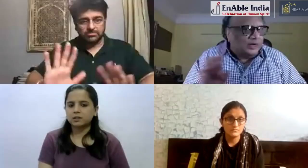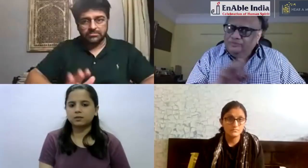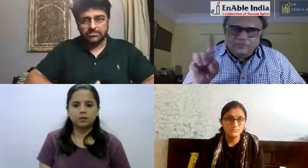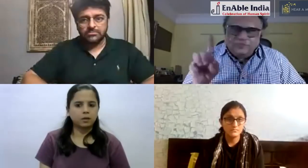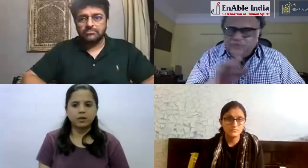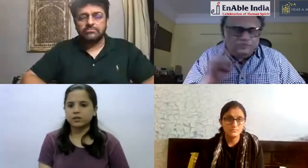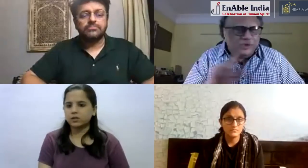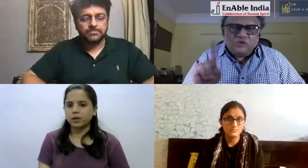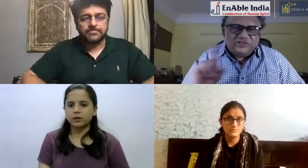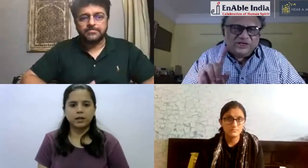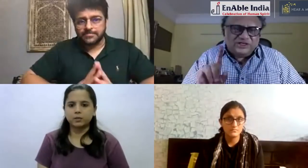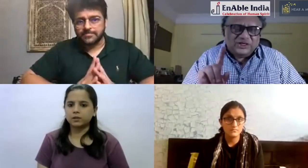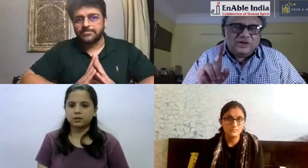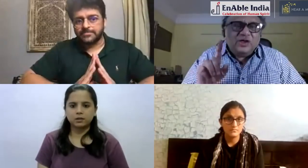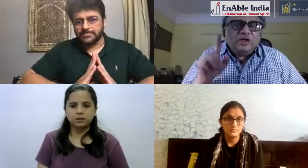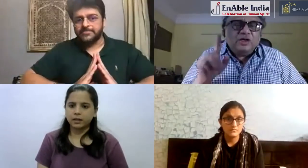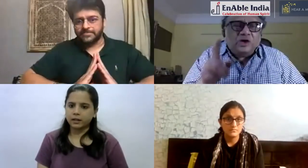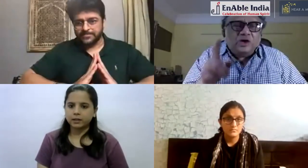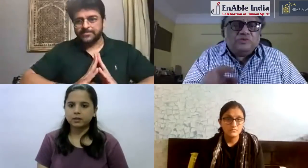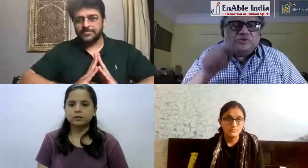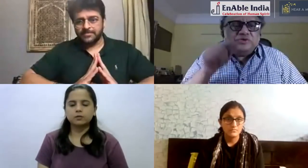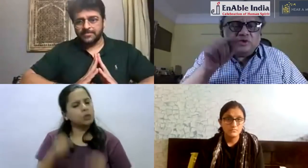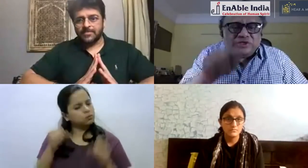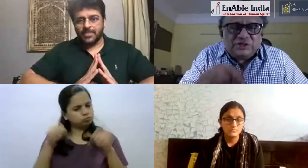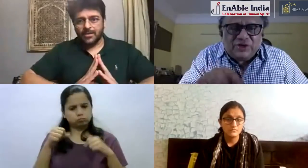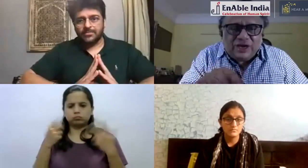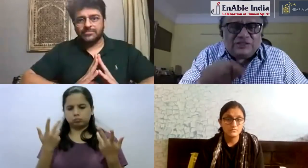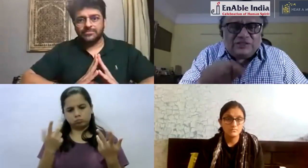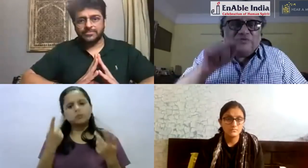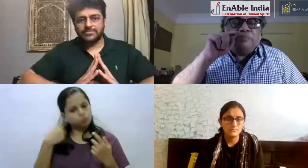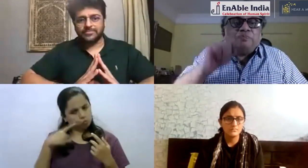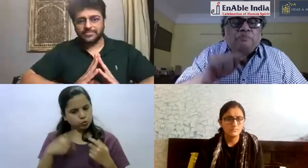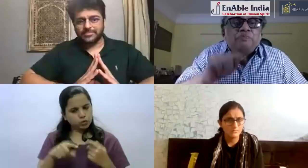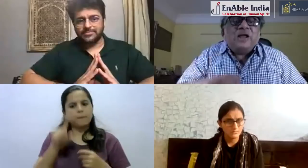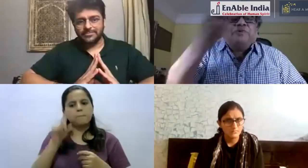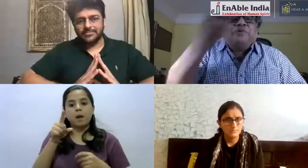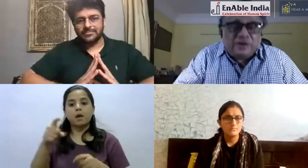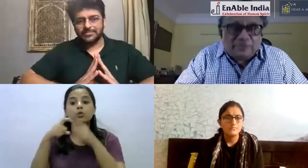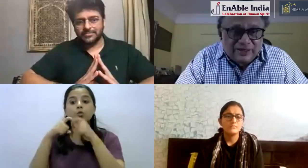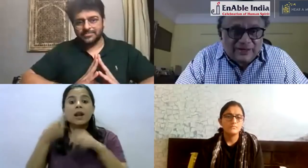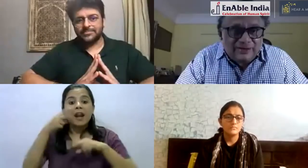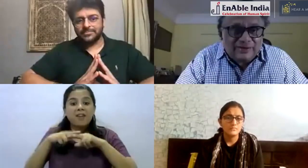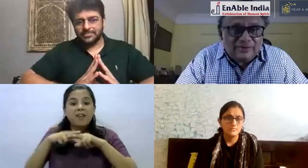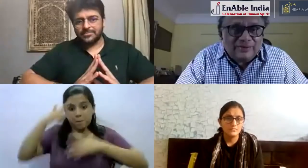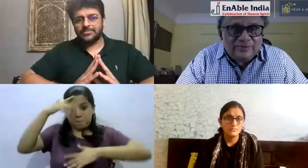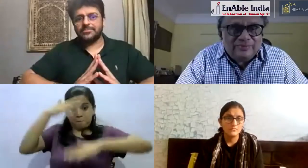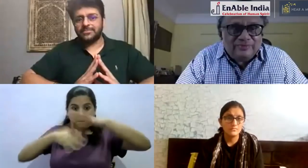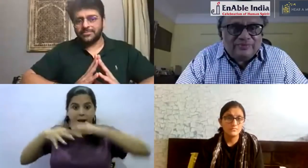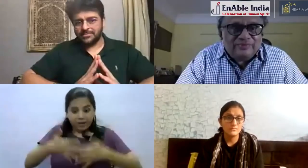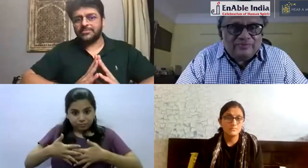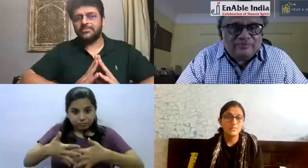if Yeah, she's from yeah, ranging 1 to 9 months, vaccination. they can. Now, your question was if you are planning to get pregnant.